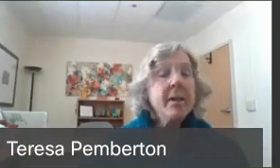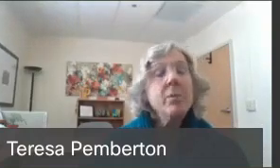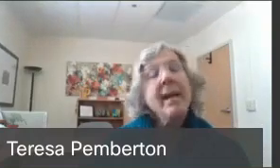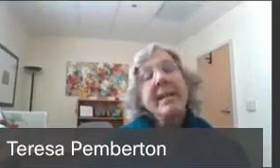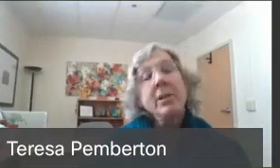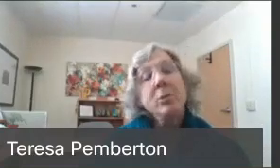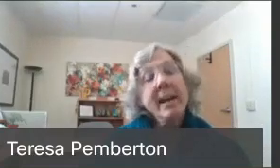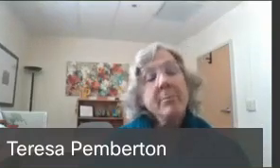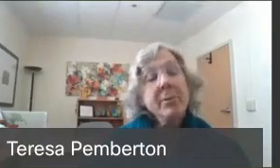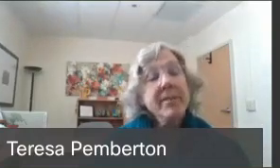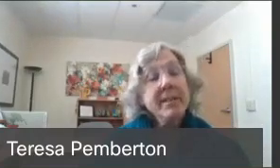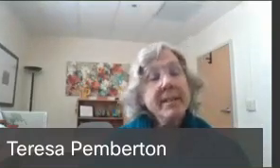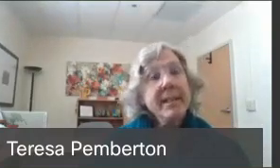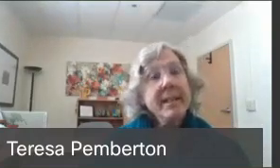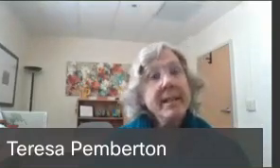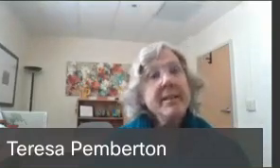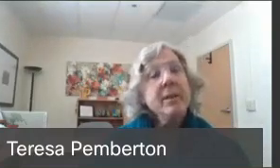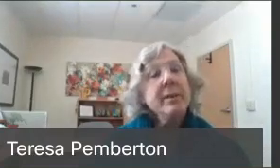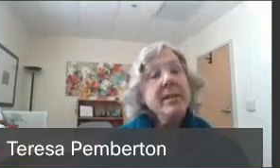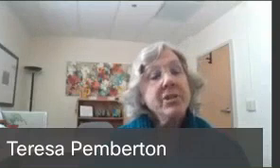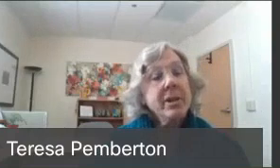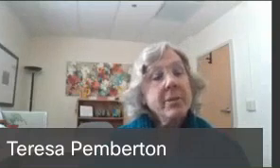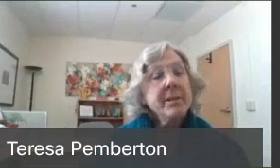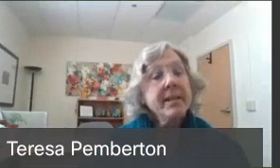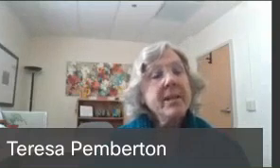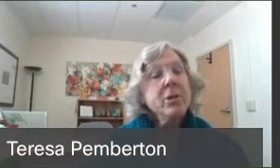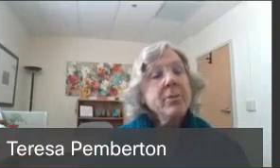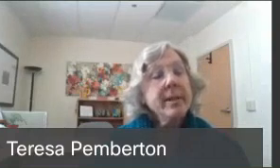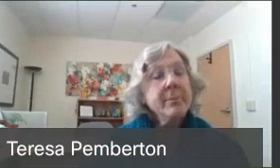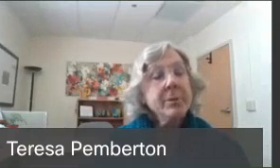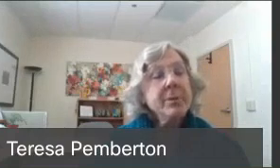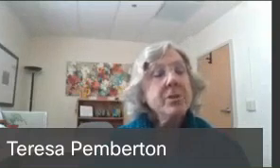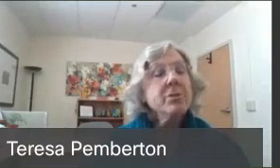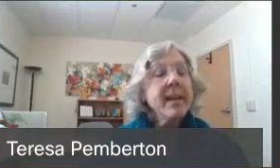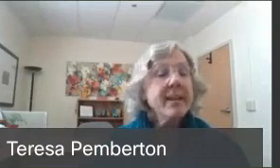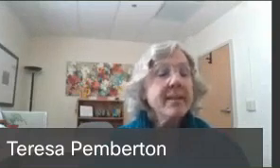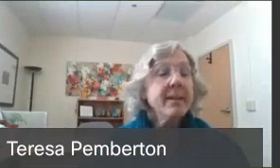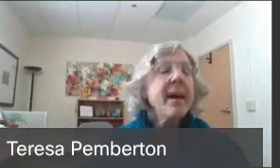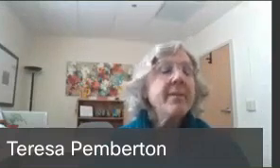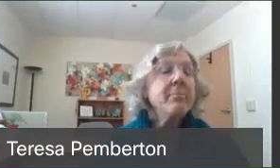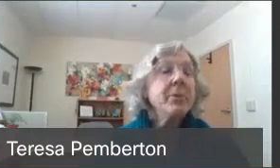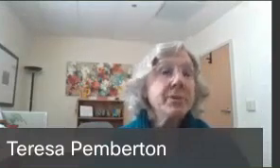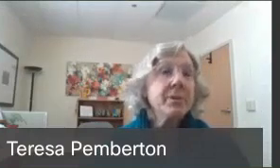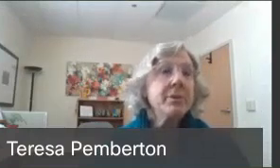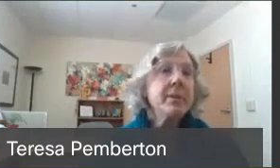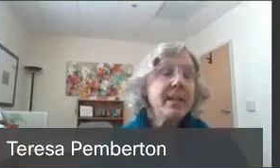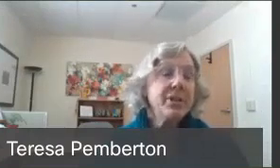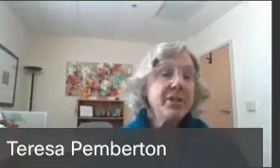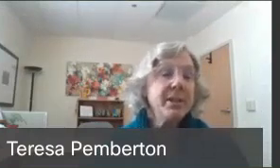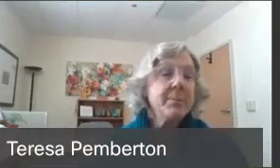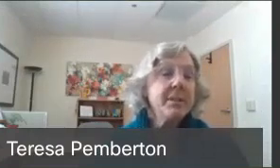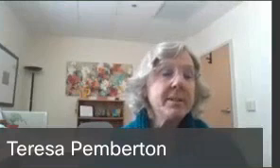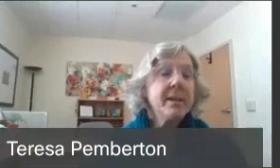time. We had a grant previously that really showed the incredible strength of having